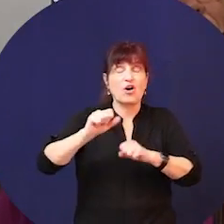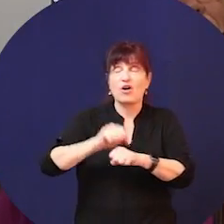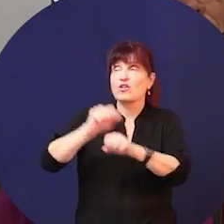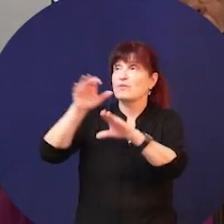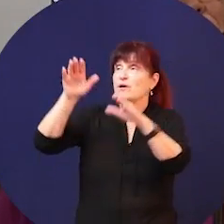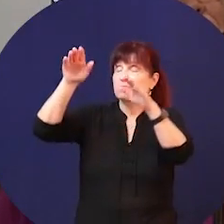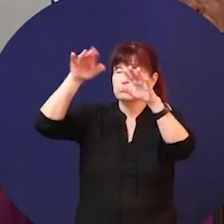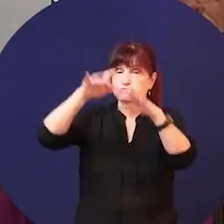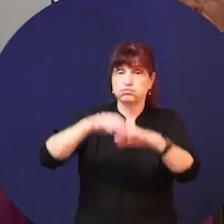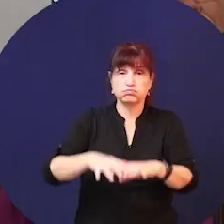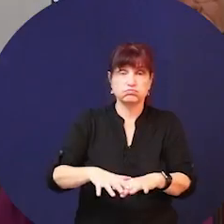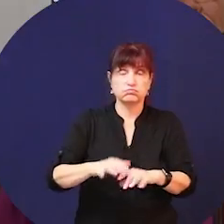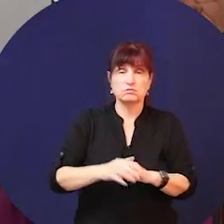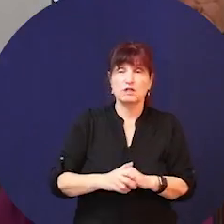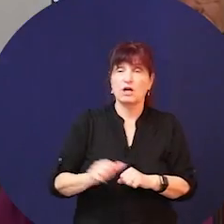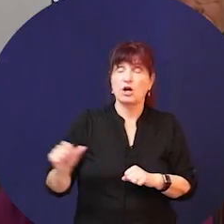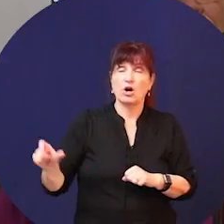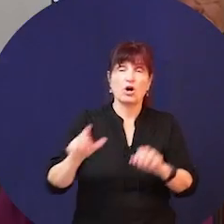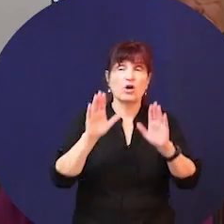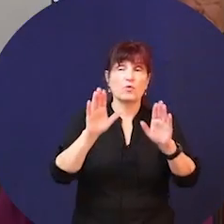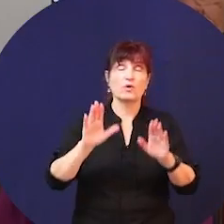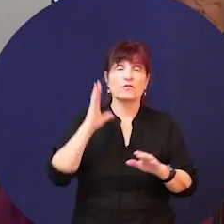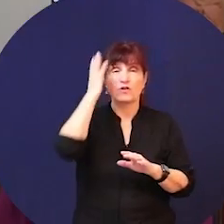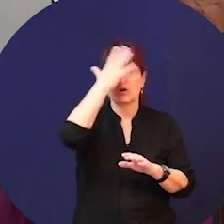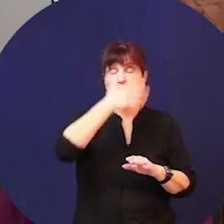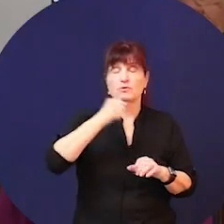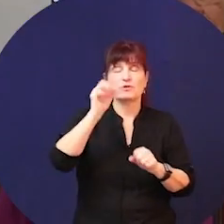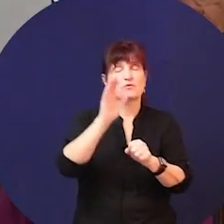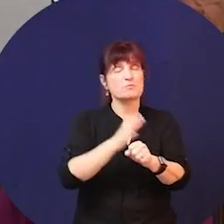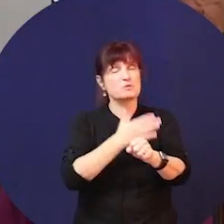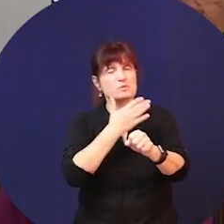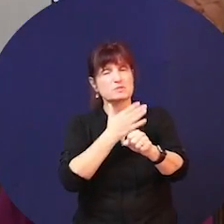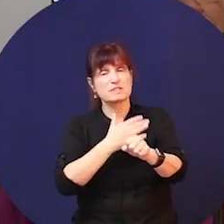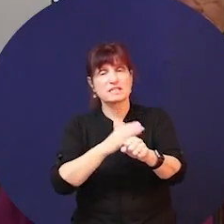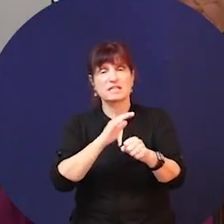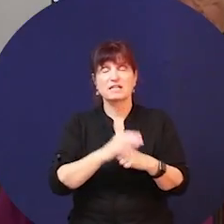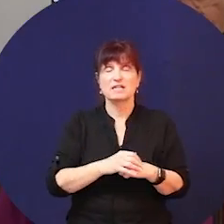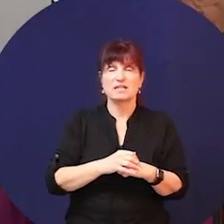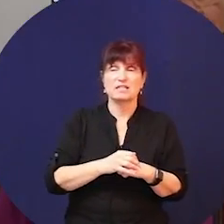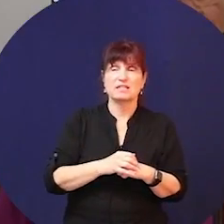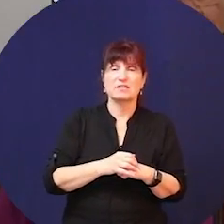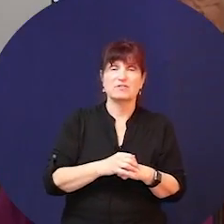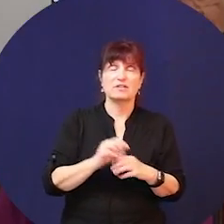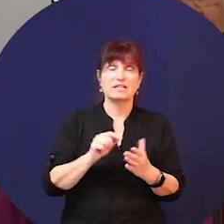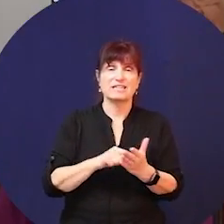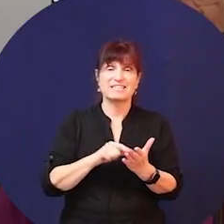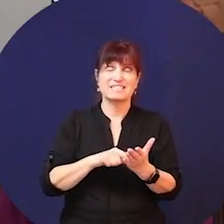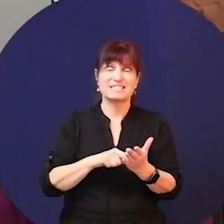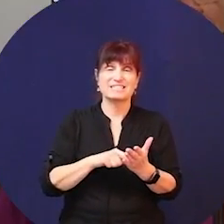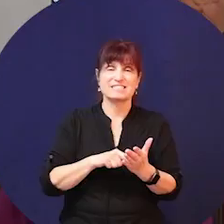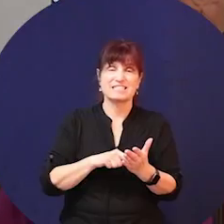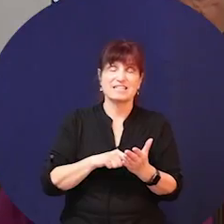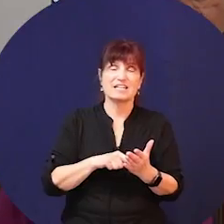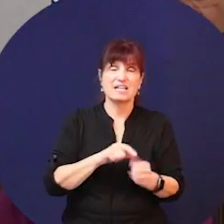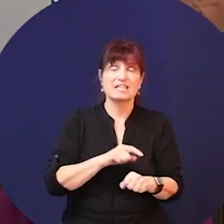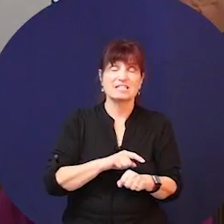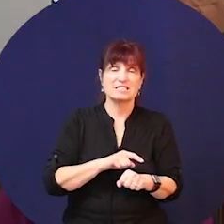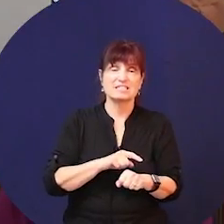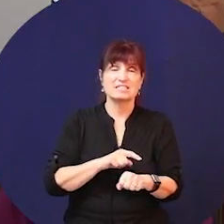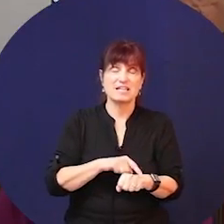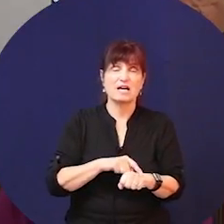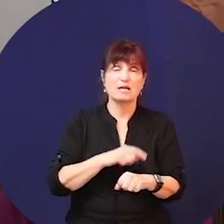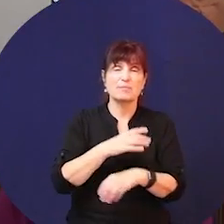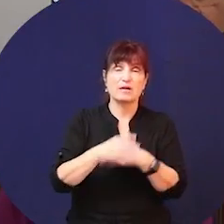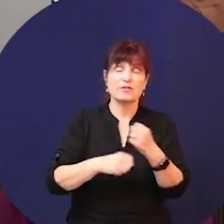made low. All the wonderful, beautiful music that's been put to this wonderful verbiage for so many years